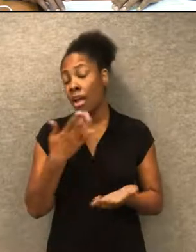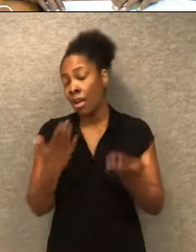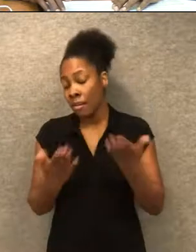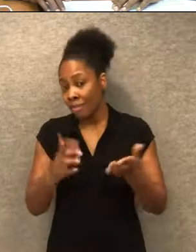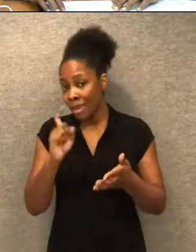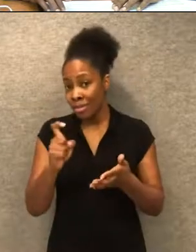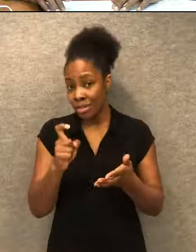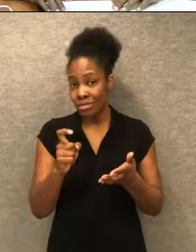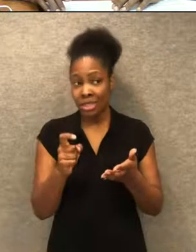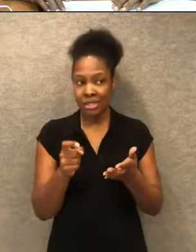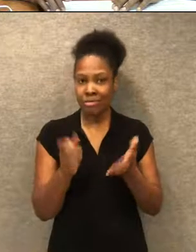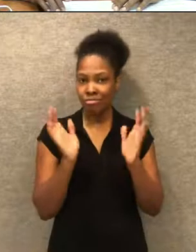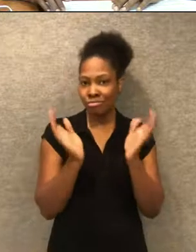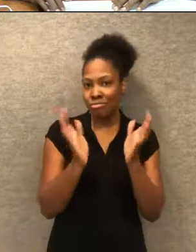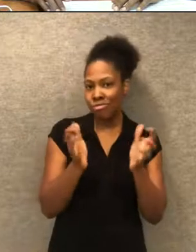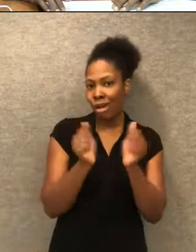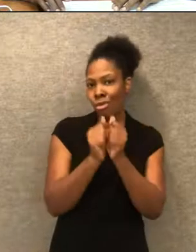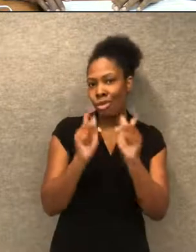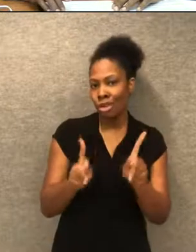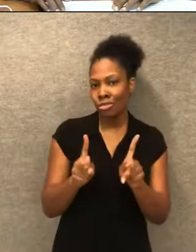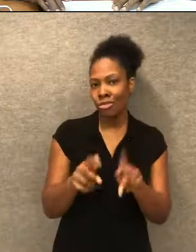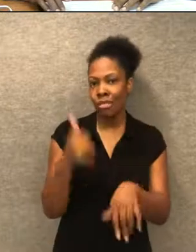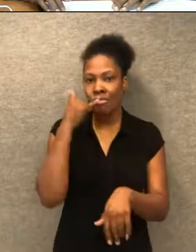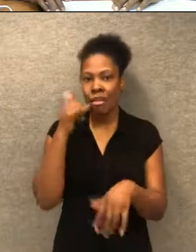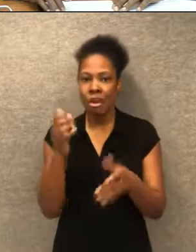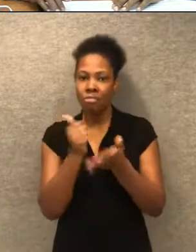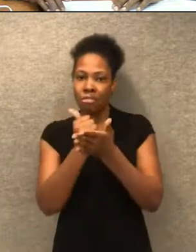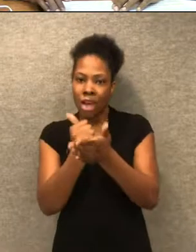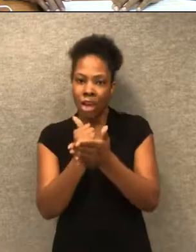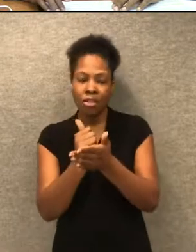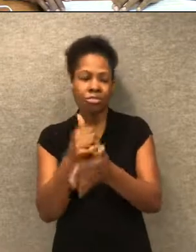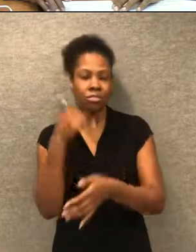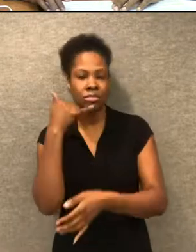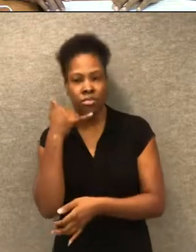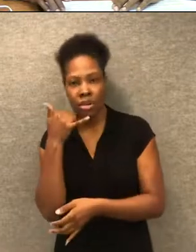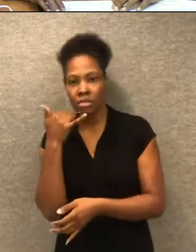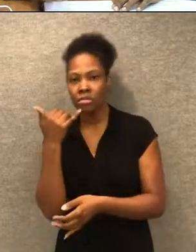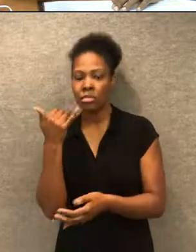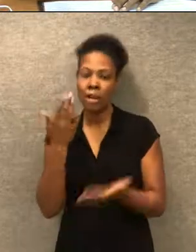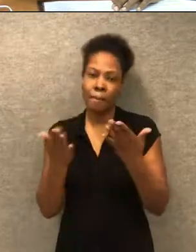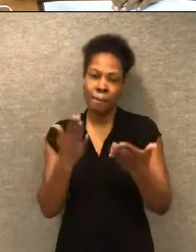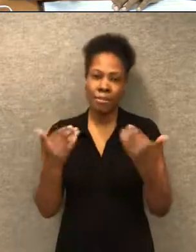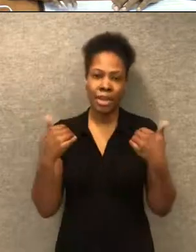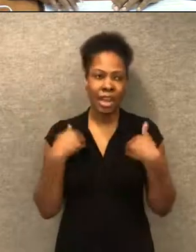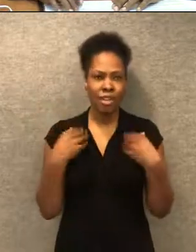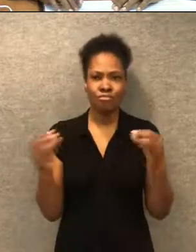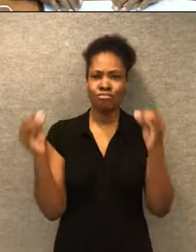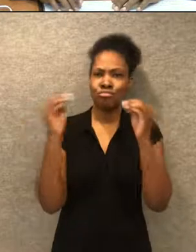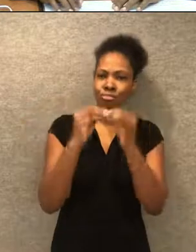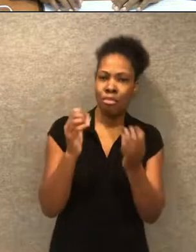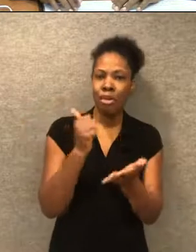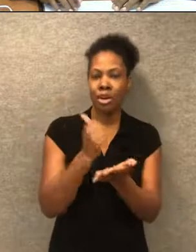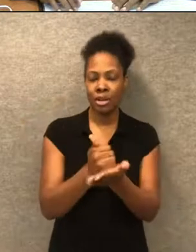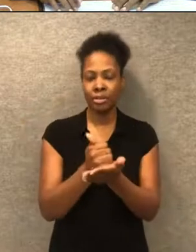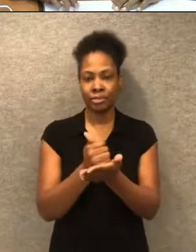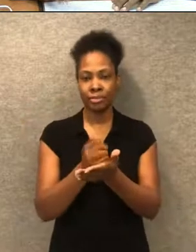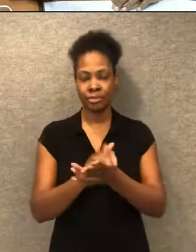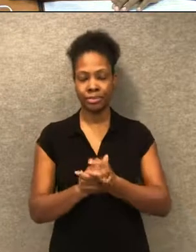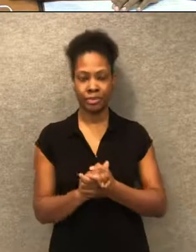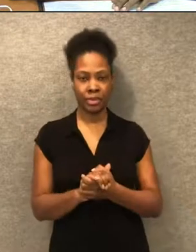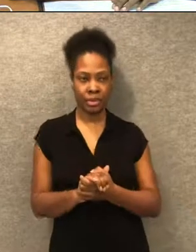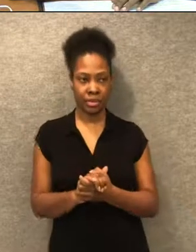somebody. Call a helpline, find a doctor, and maybe get some extra help. Right, and I'm glad you kind of alluded to